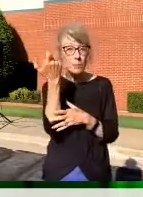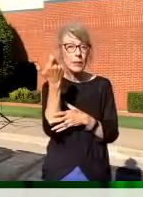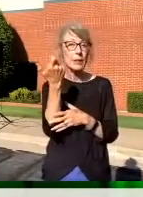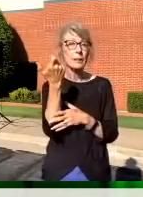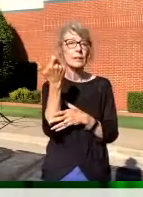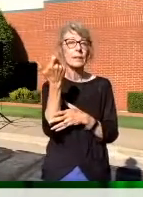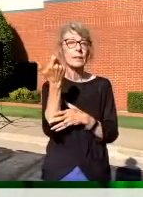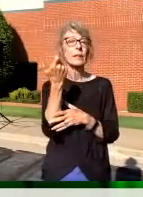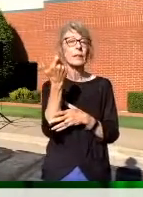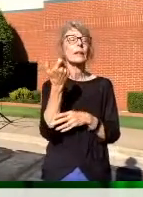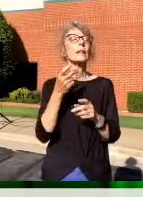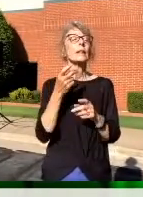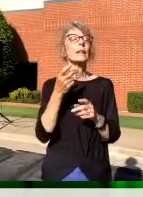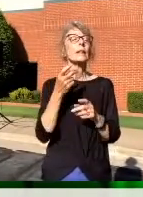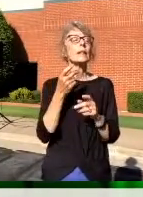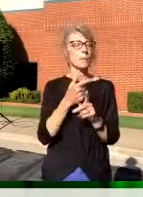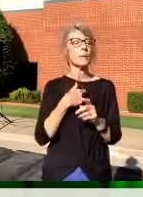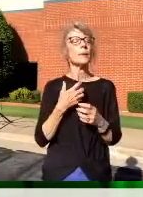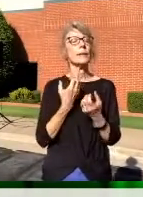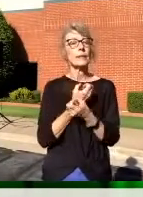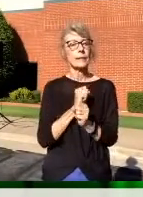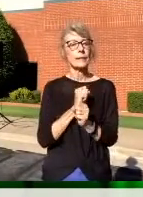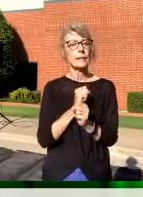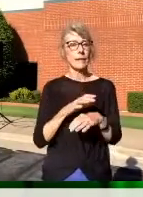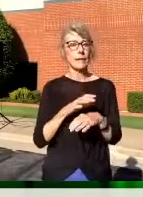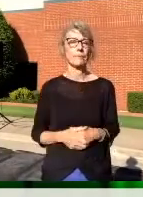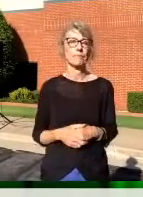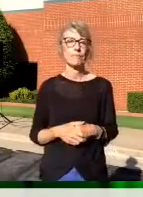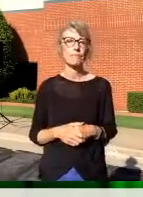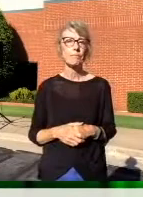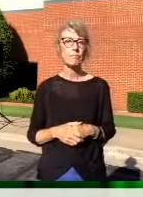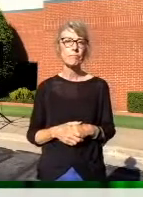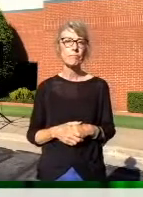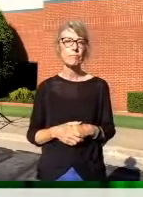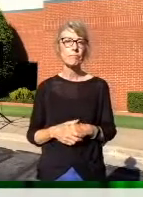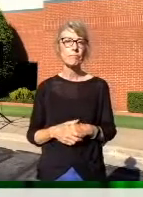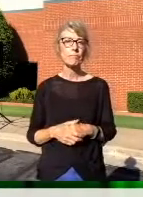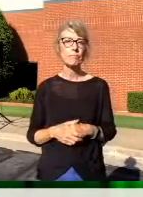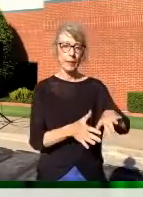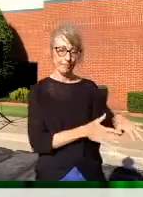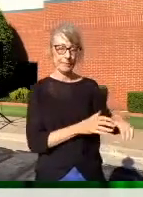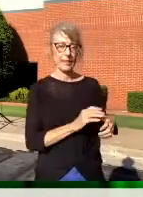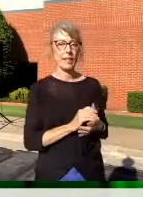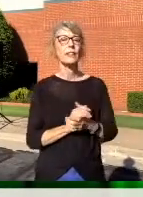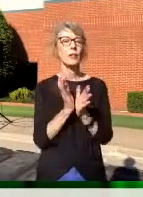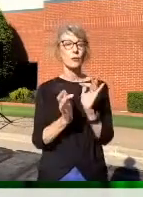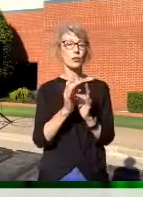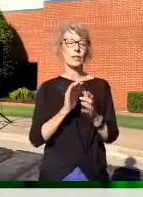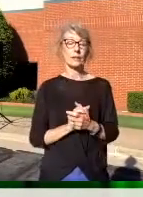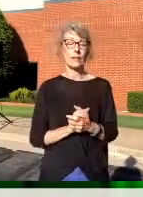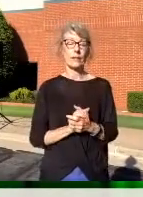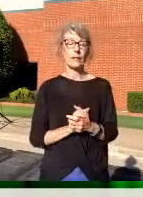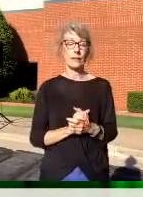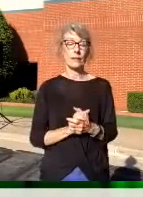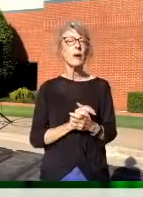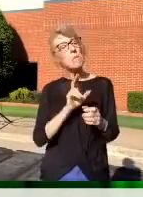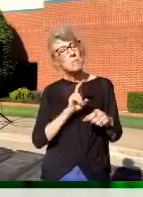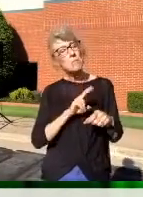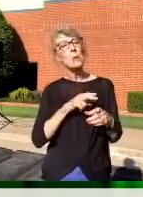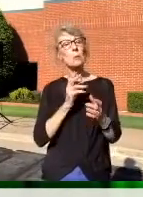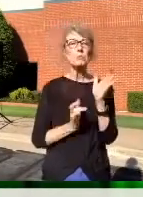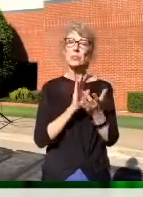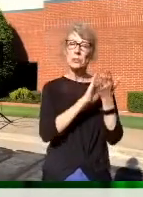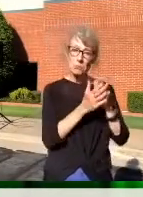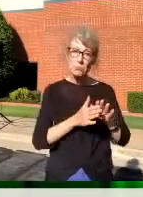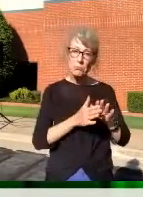stories in the Bible is the day that Jesus got angry. You normally think of Jesus as being a pretty calm guy. Well, there was a day when he went into a